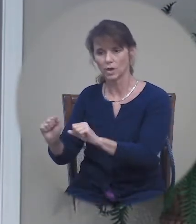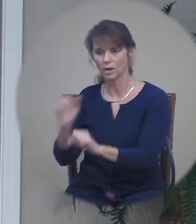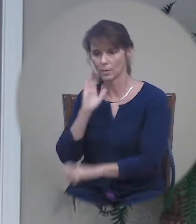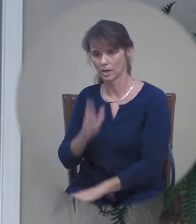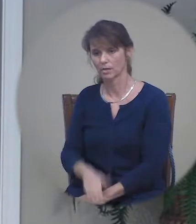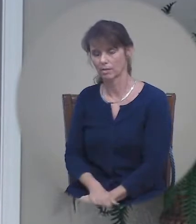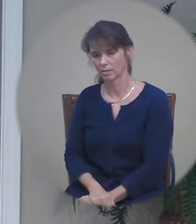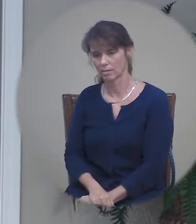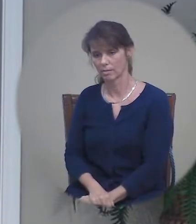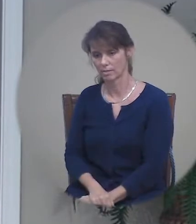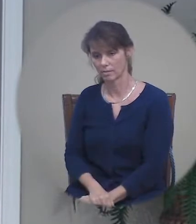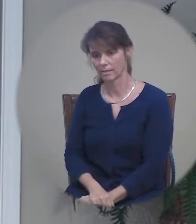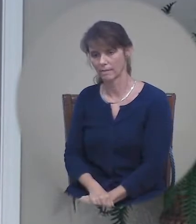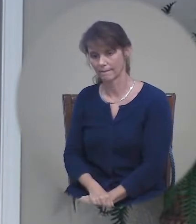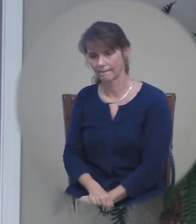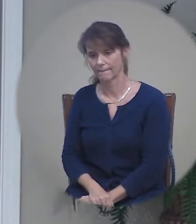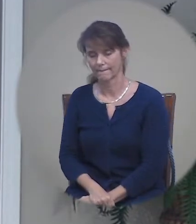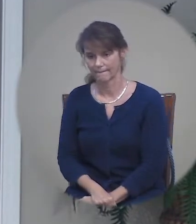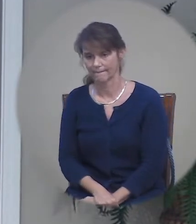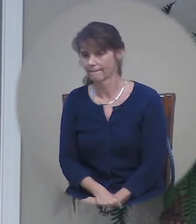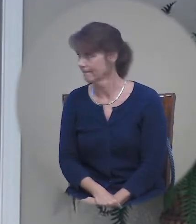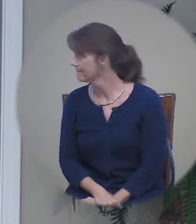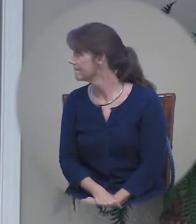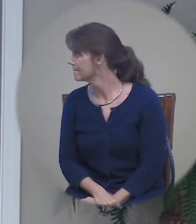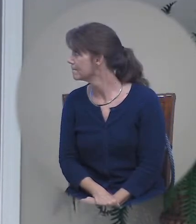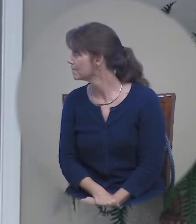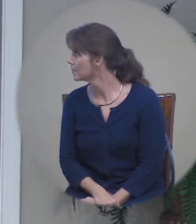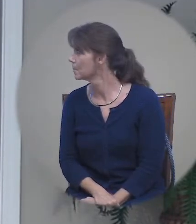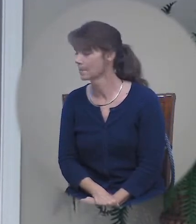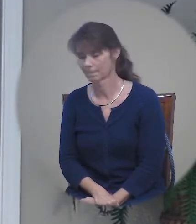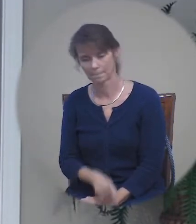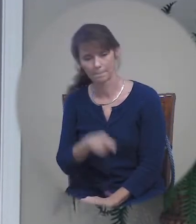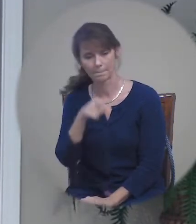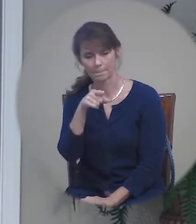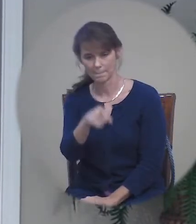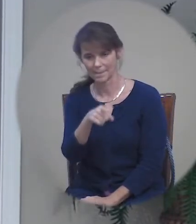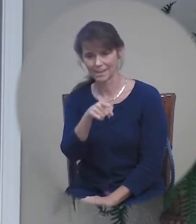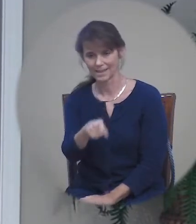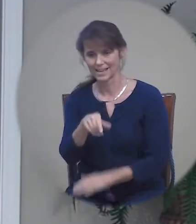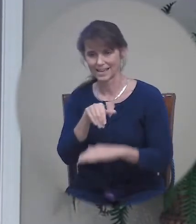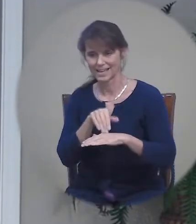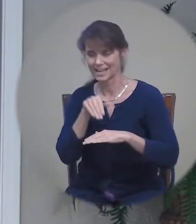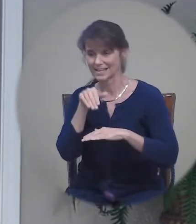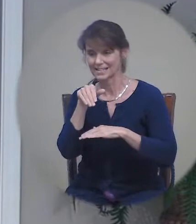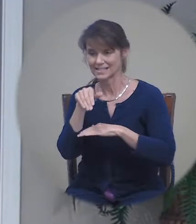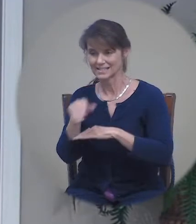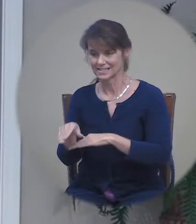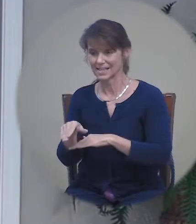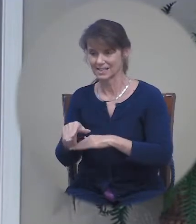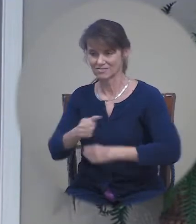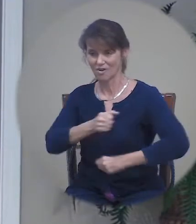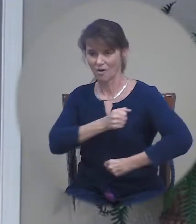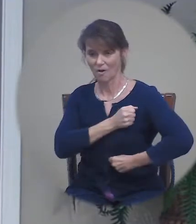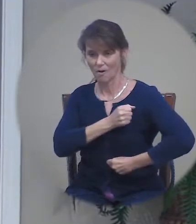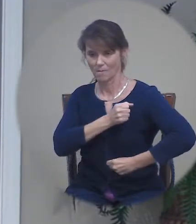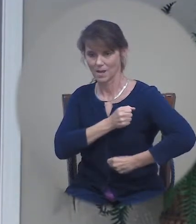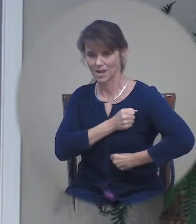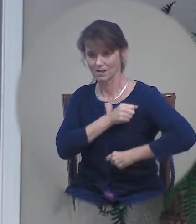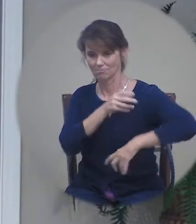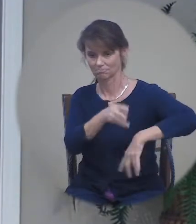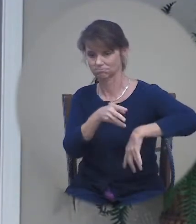Well, Sennacherib wasn't. And he sent a delegation along with an army